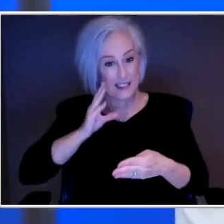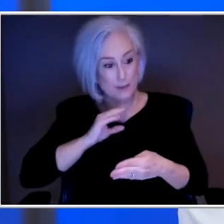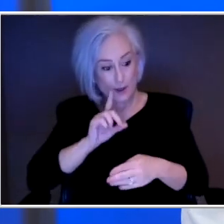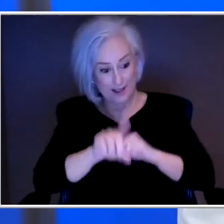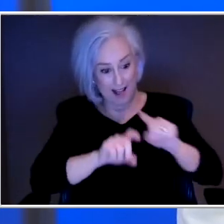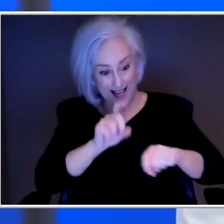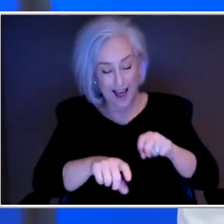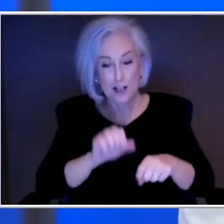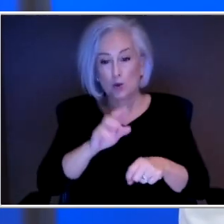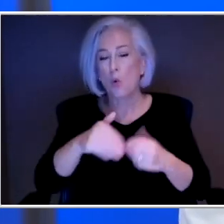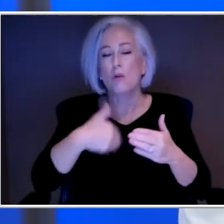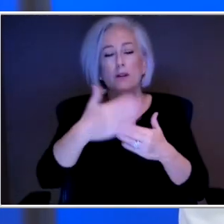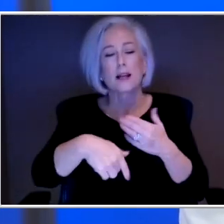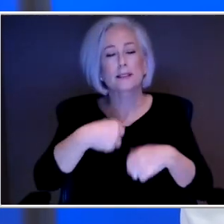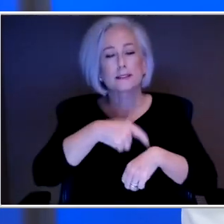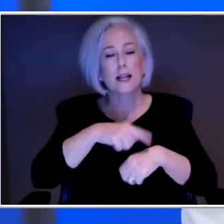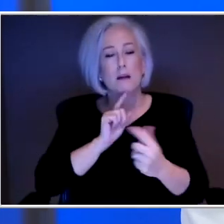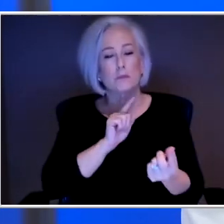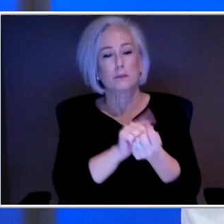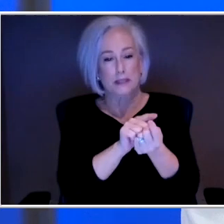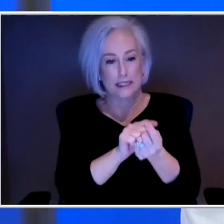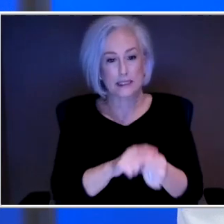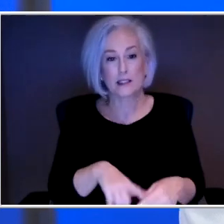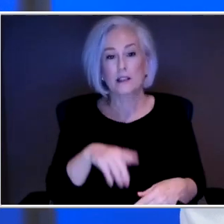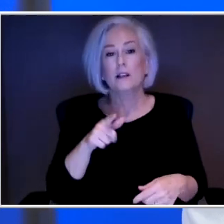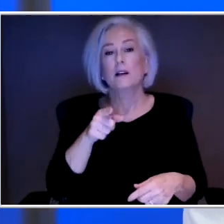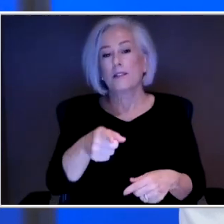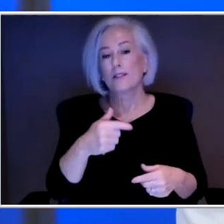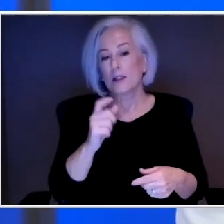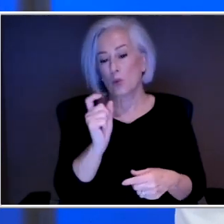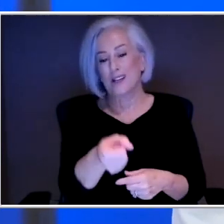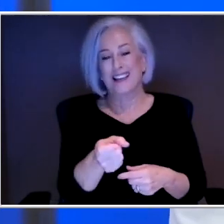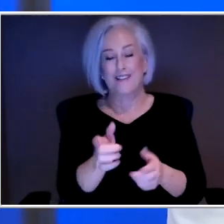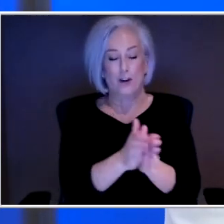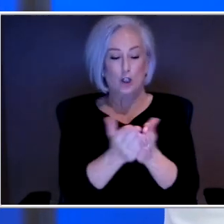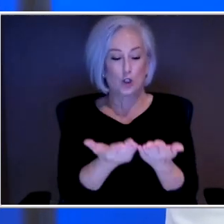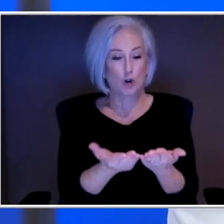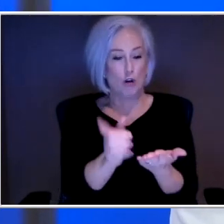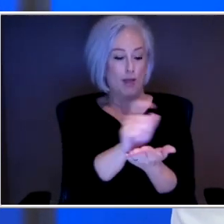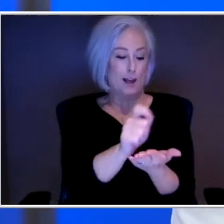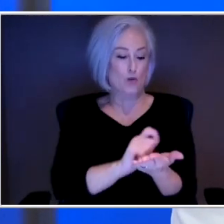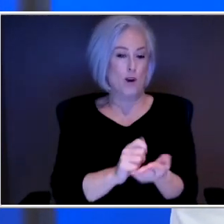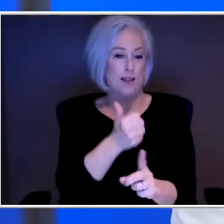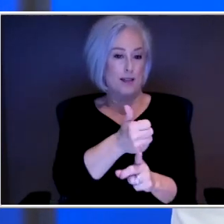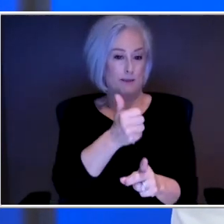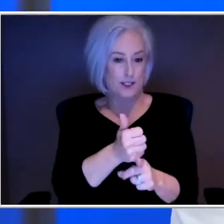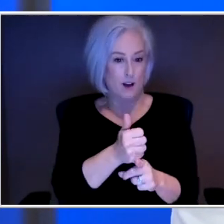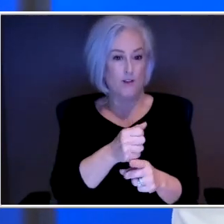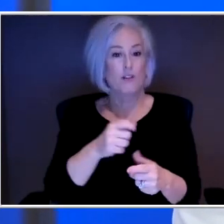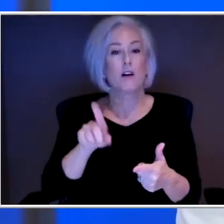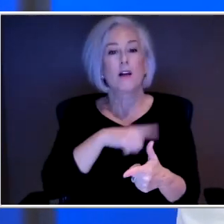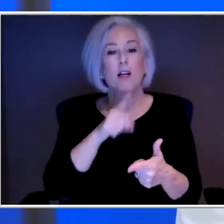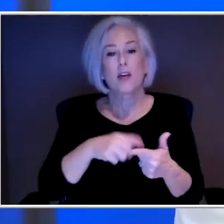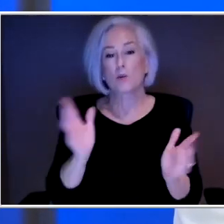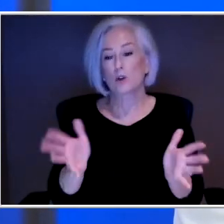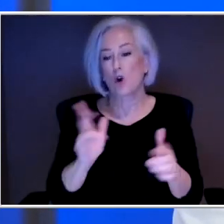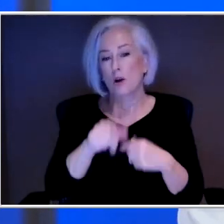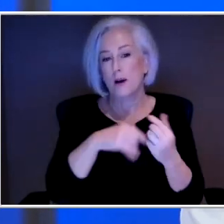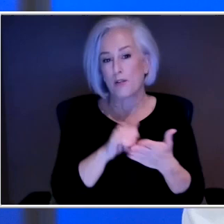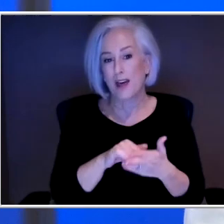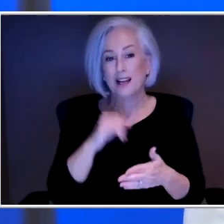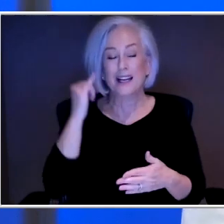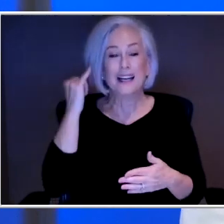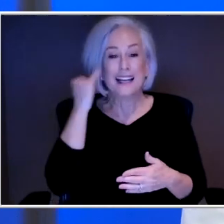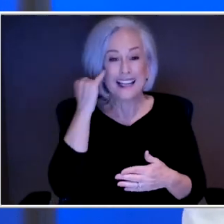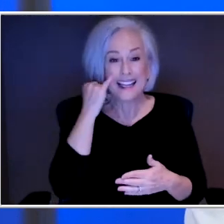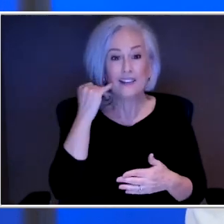We also give them kind of journals that they can kind of write down experiences for, and then we talk about that before their next session. Because usually if they're getting something that's